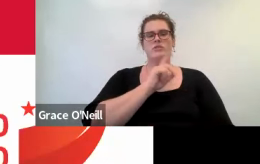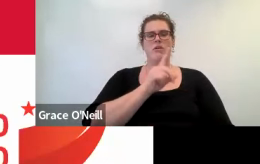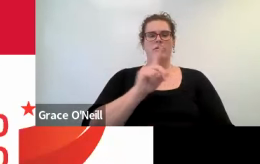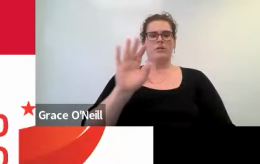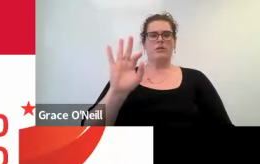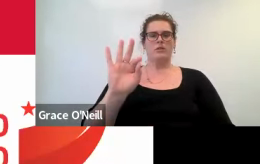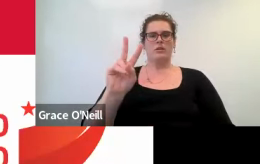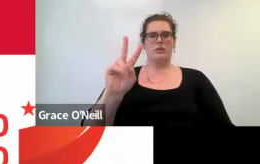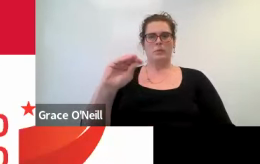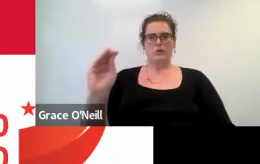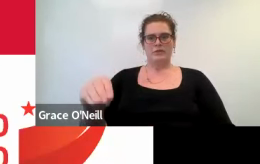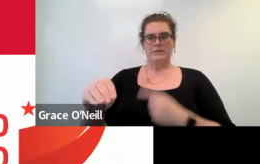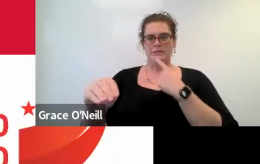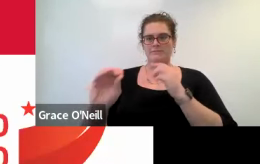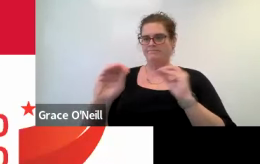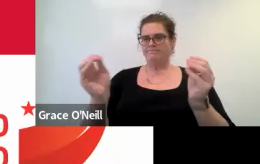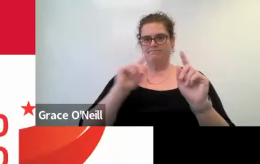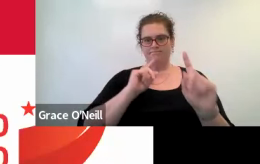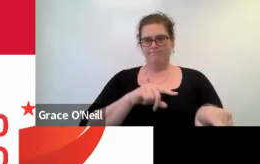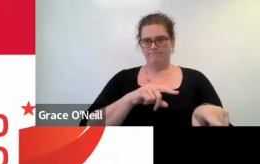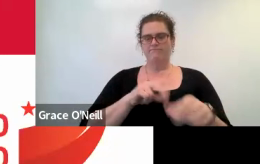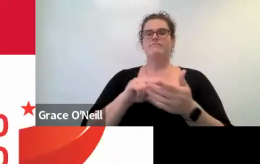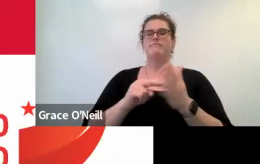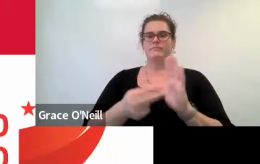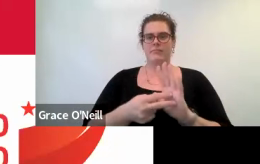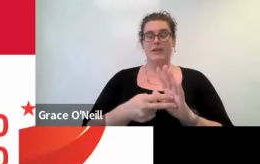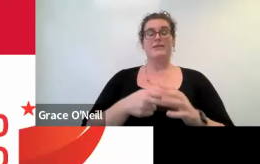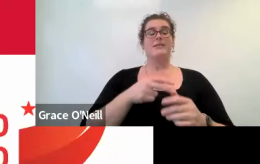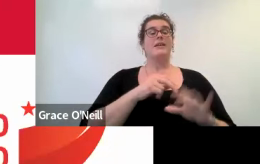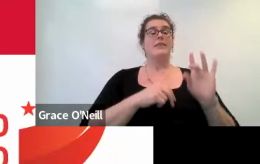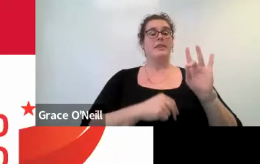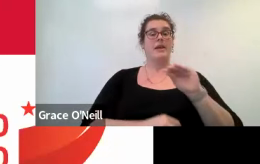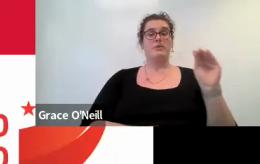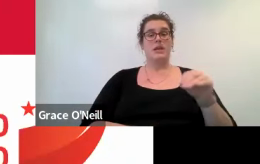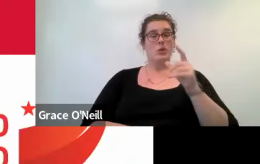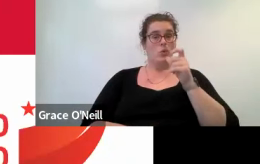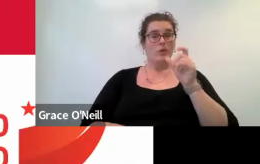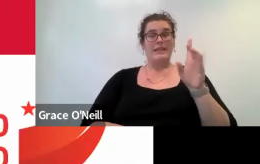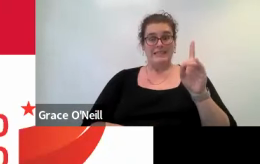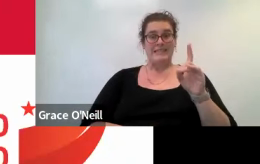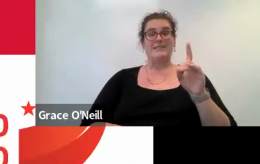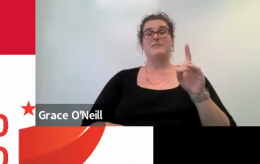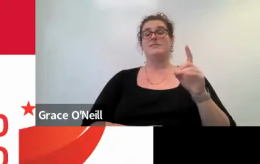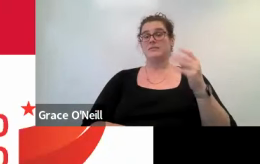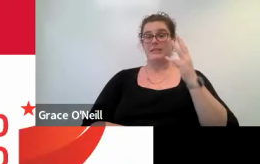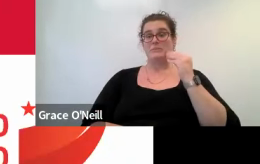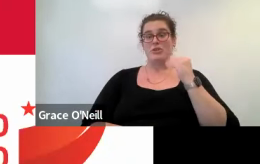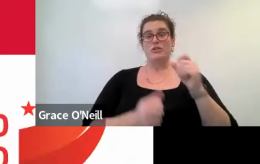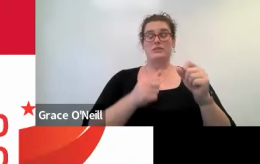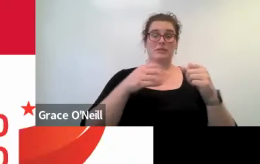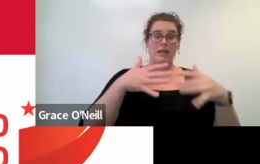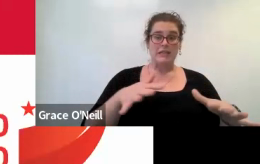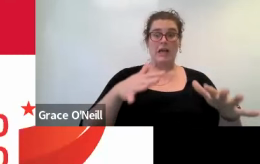92% to submit no response, leaving the remaining 8% of the study participants, 100% of that